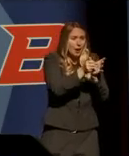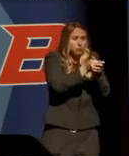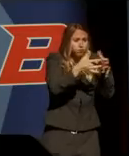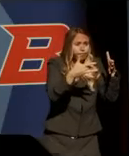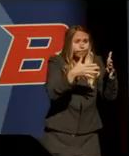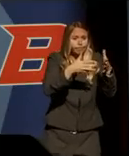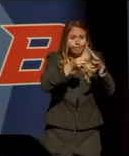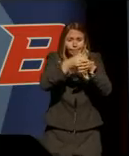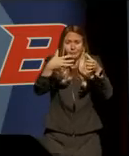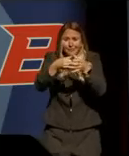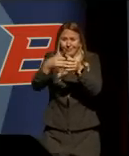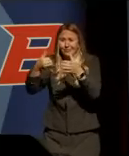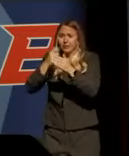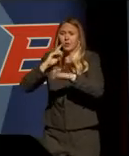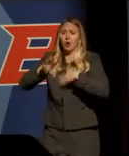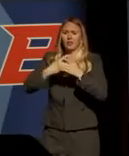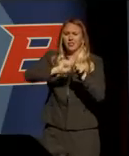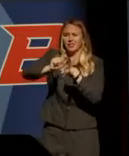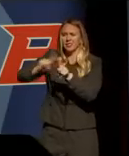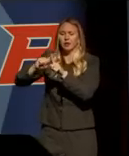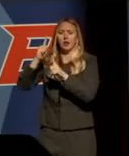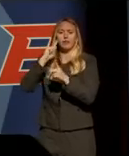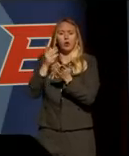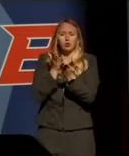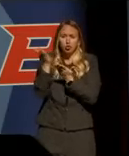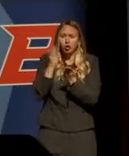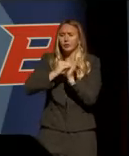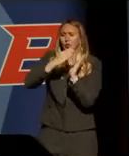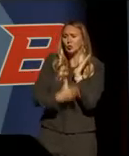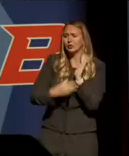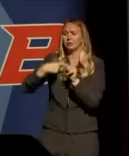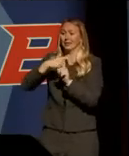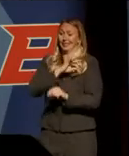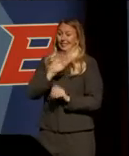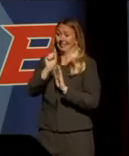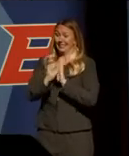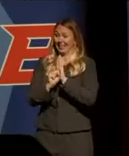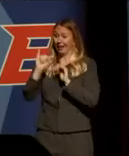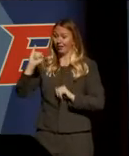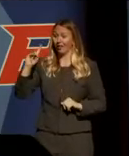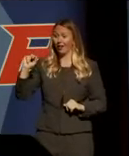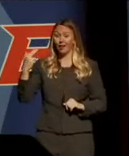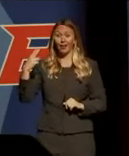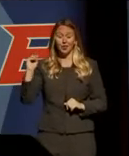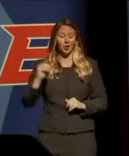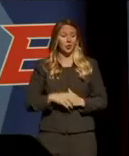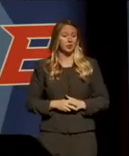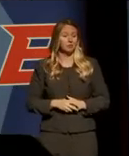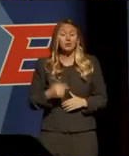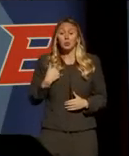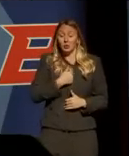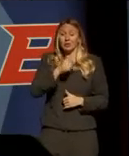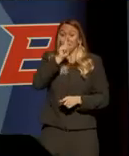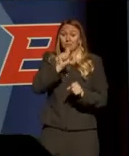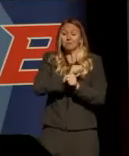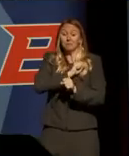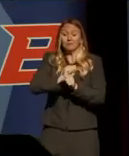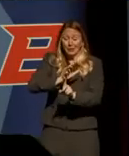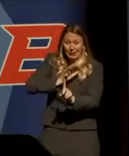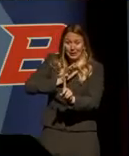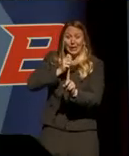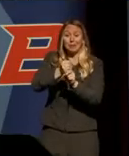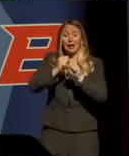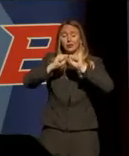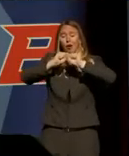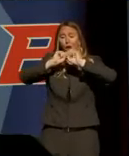the state. We have made an impact all over the world. And you know,